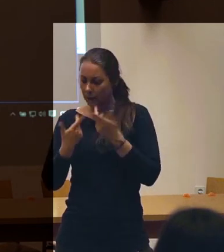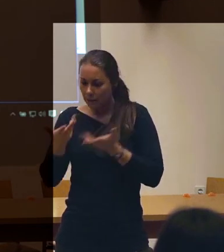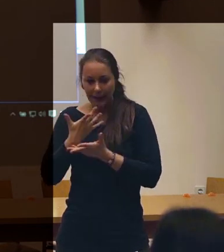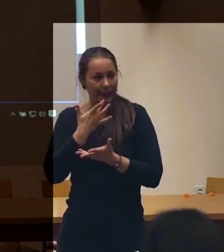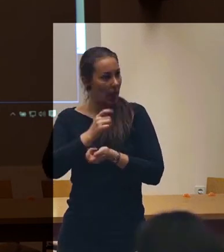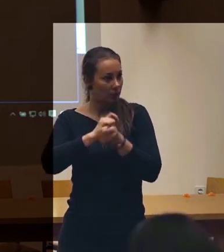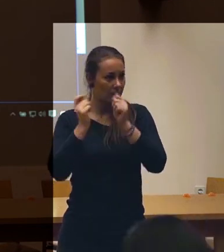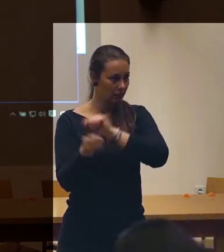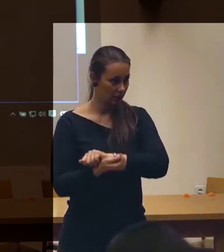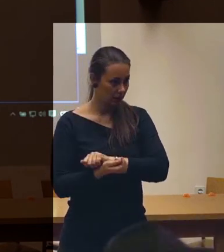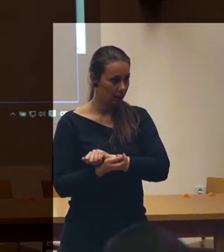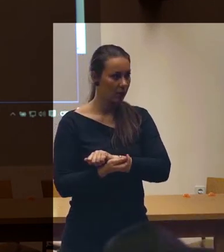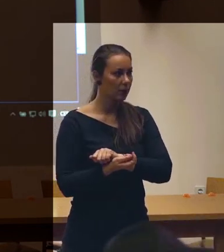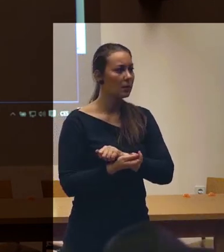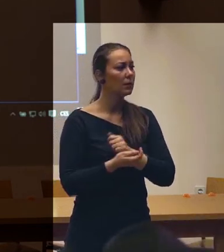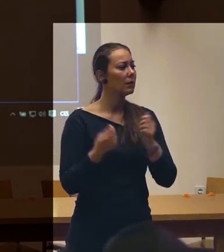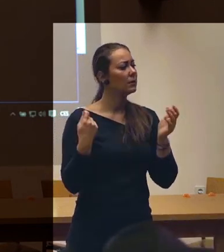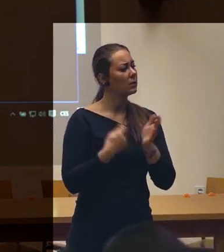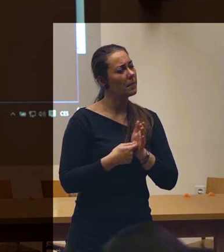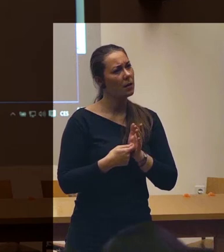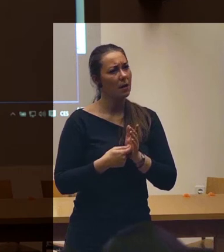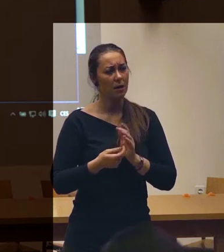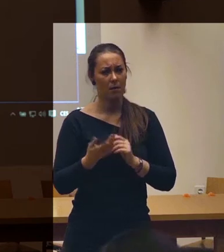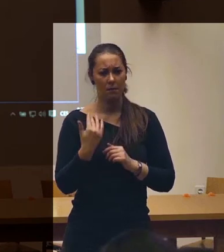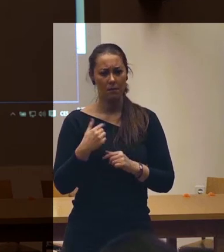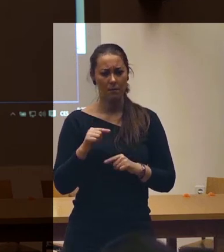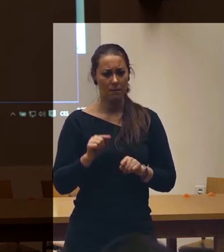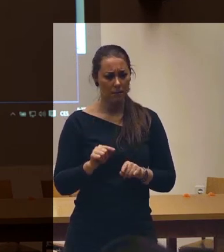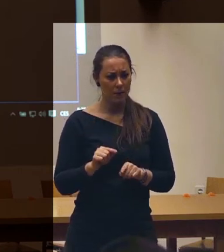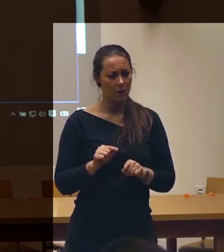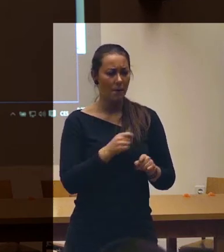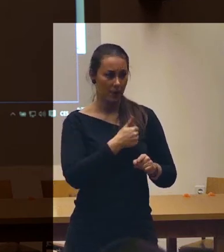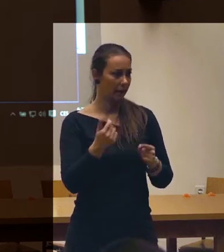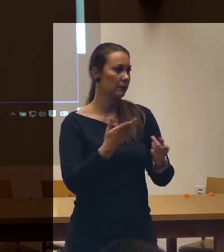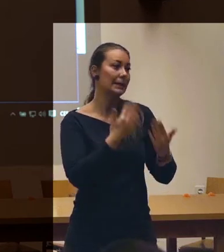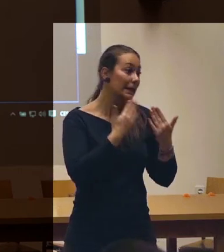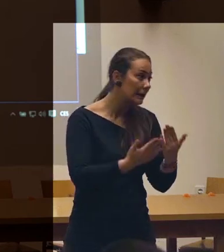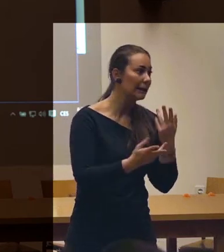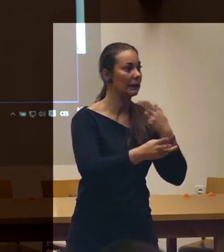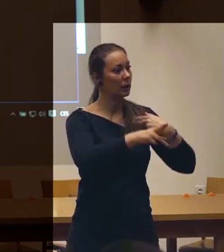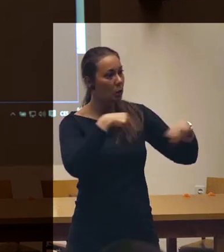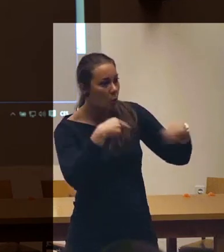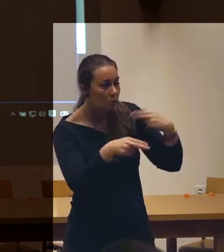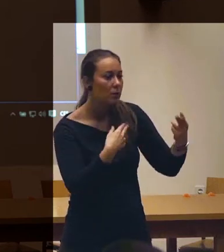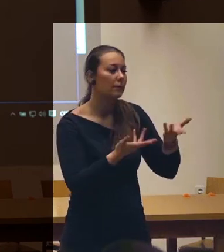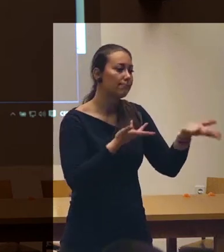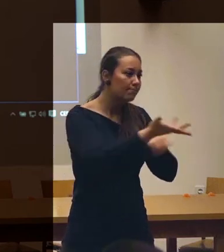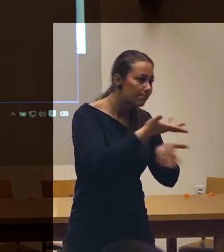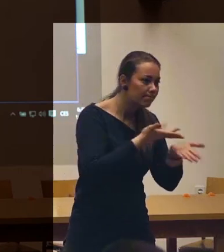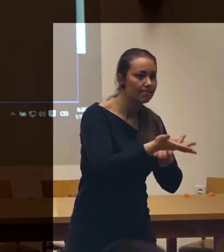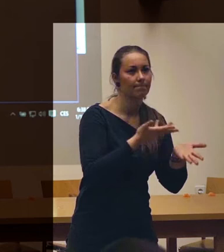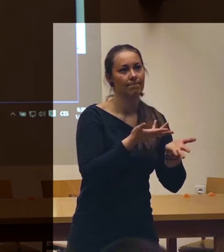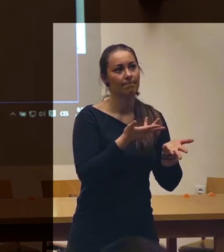do disability awareness trainings in forms of discussions, meeting with people with disabilities,